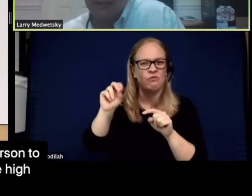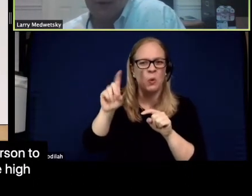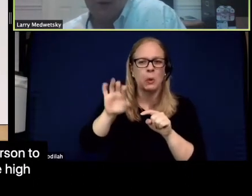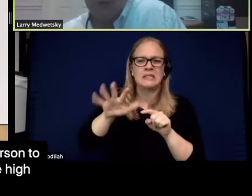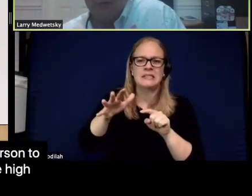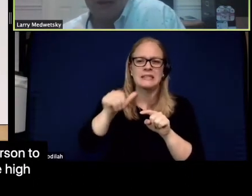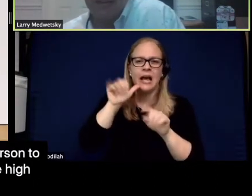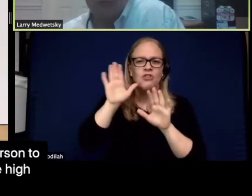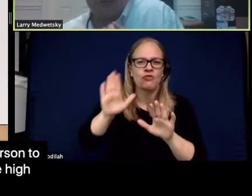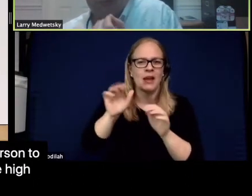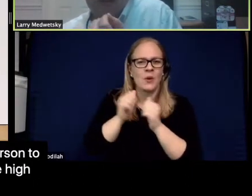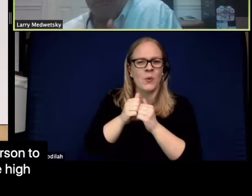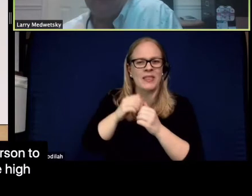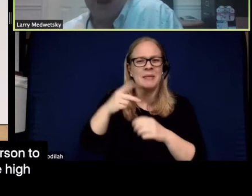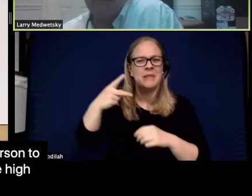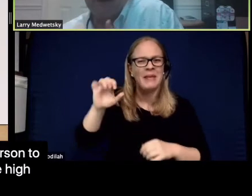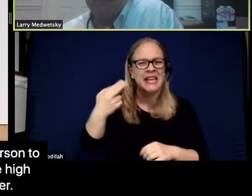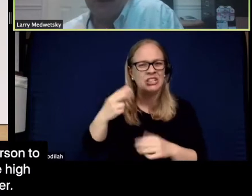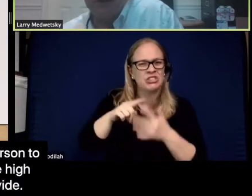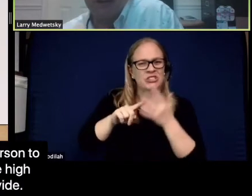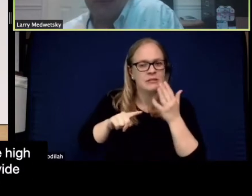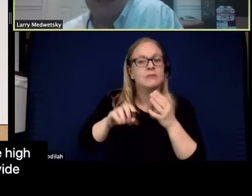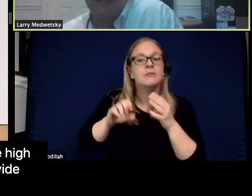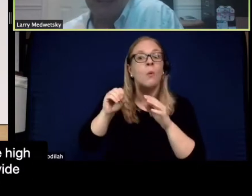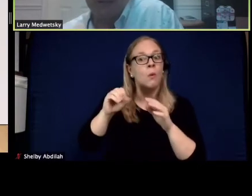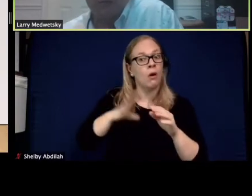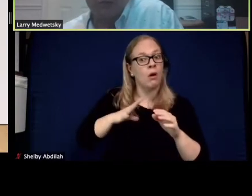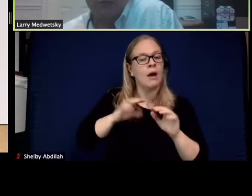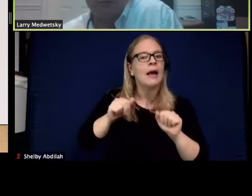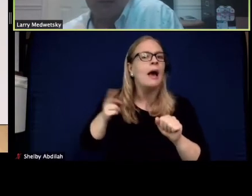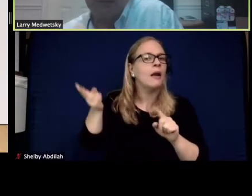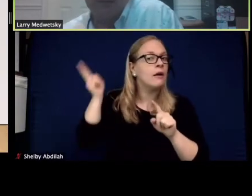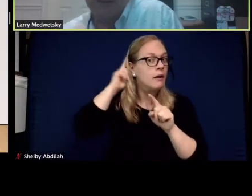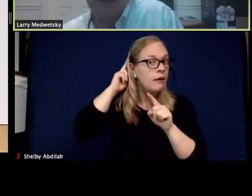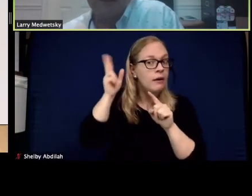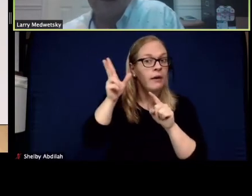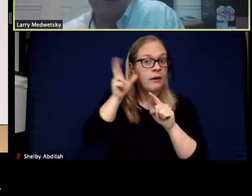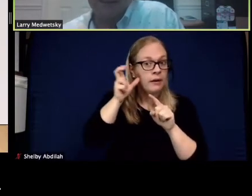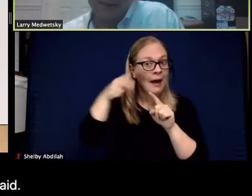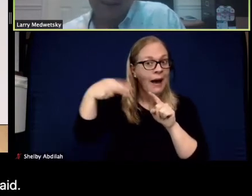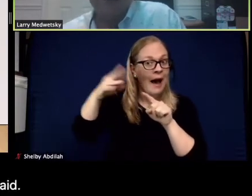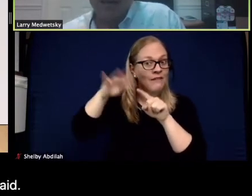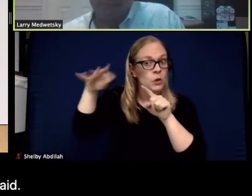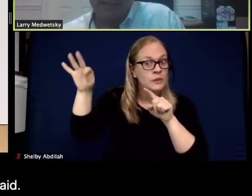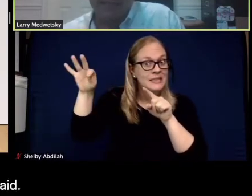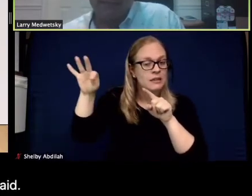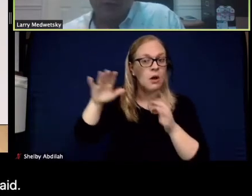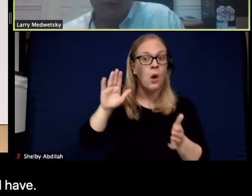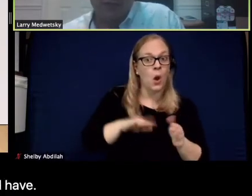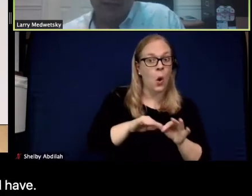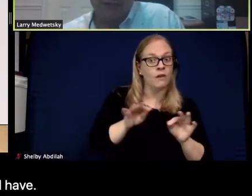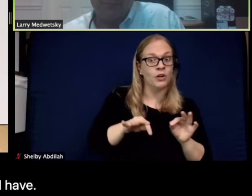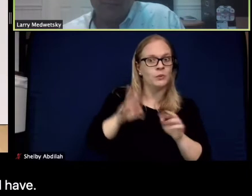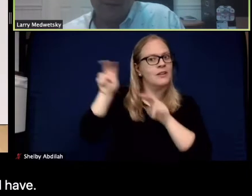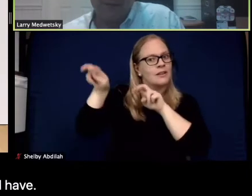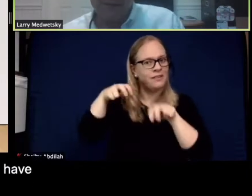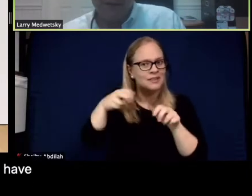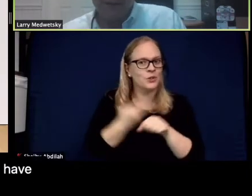frequencies to the electrodes where they provide much better clarity than they could through a hearing aid, it helps the individuals a